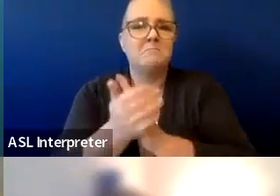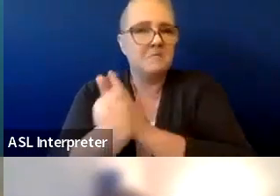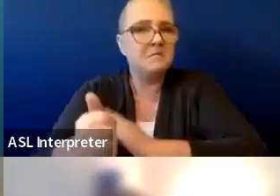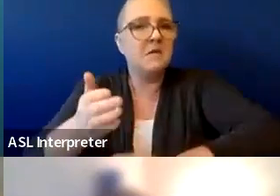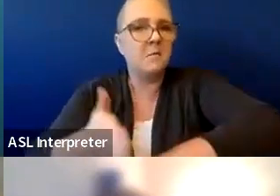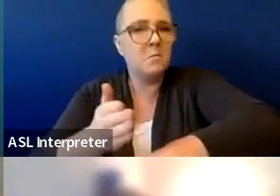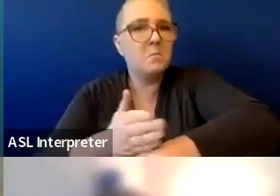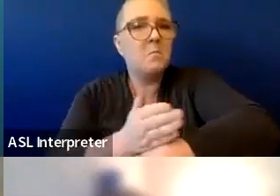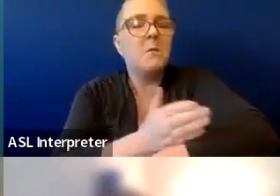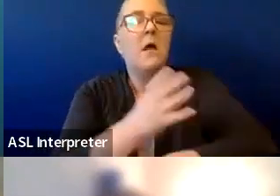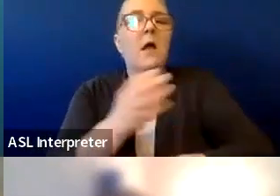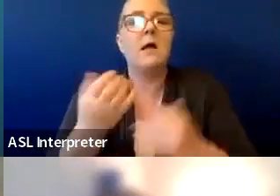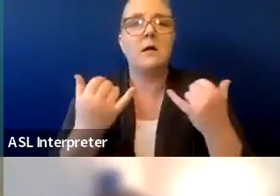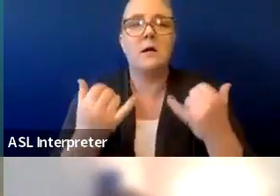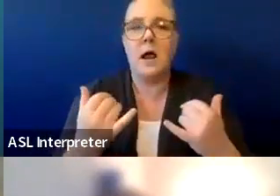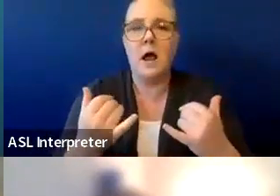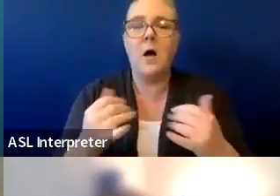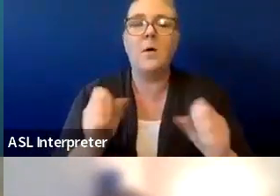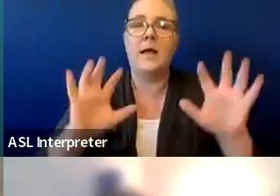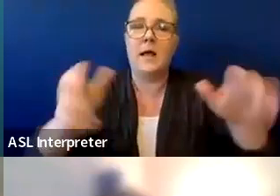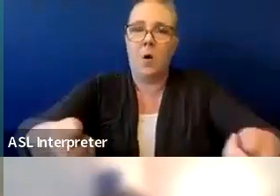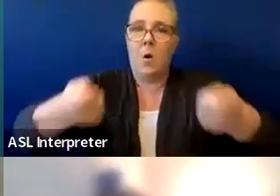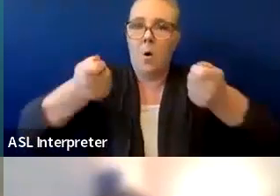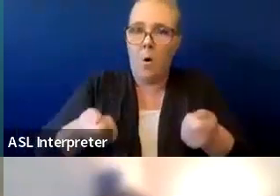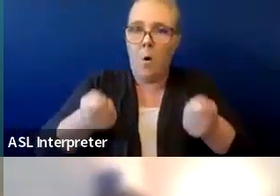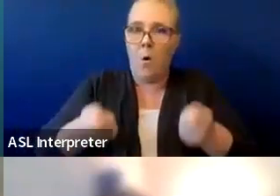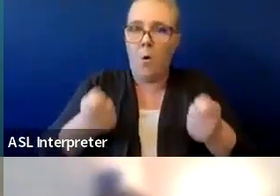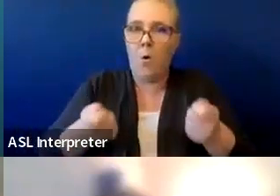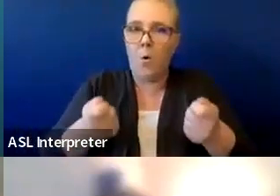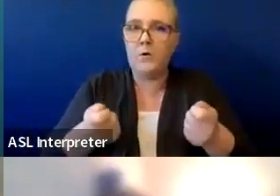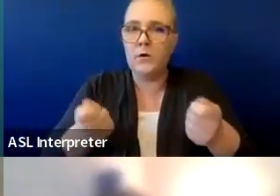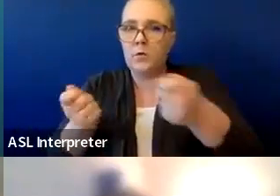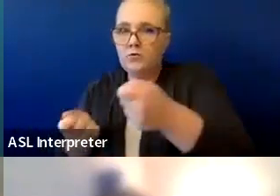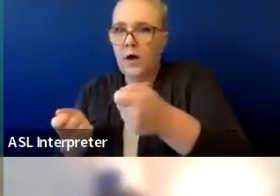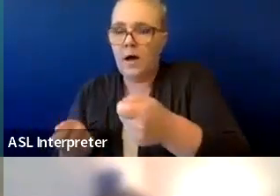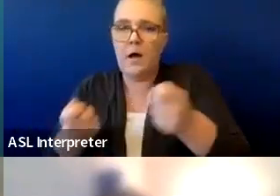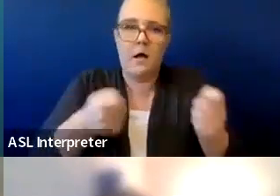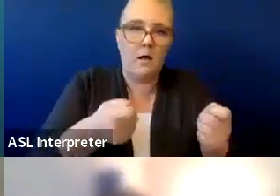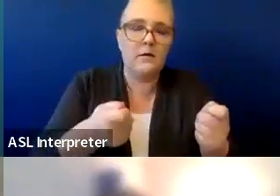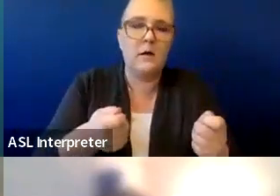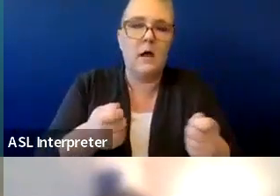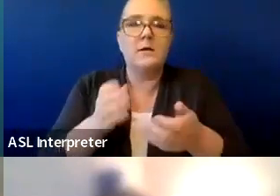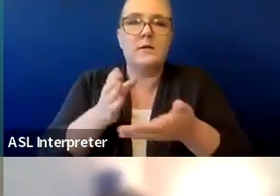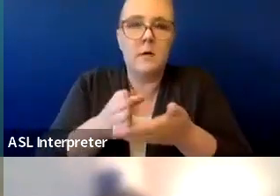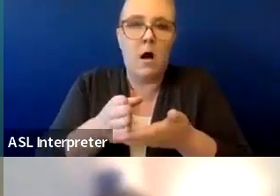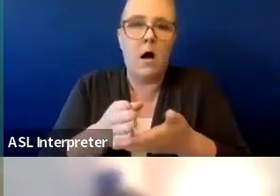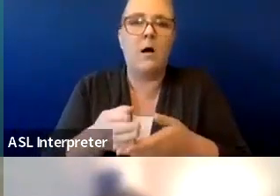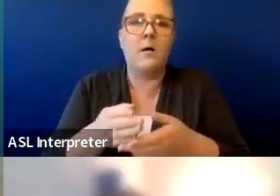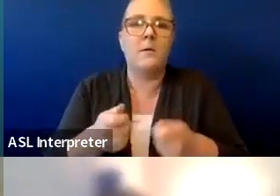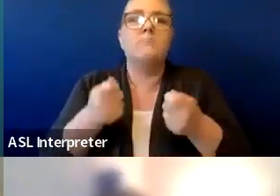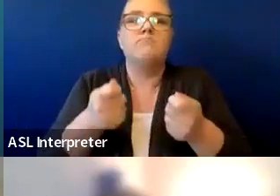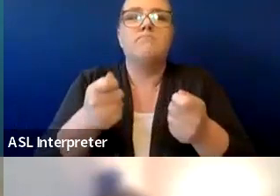is now able at times to be able to hold the reins and direct the horse to stop and go. He's learning how to communicate with his